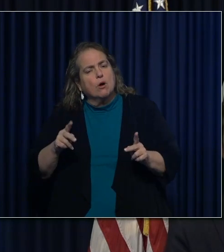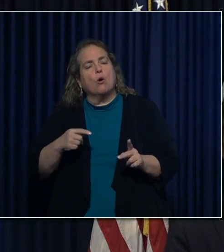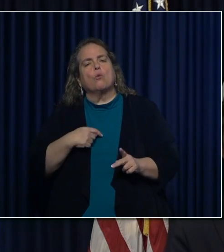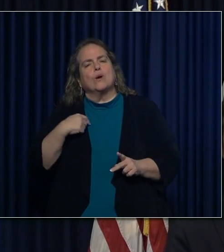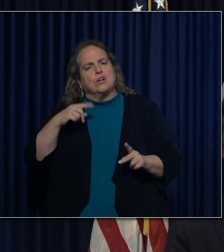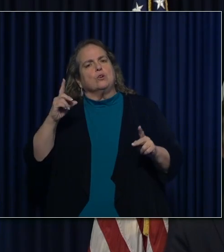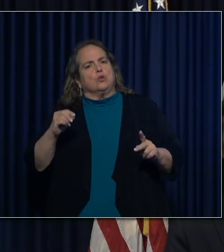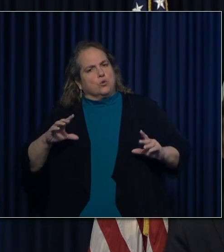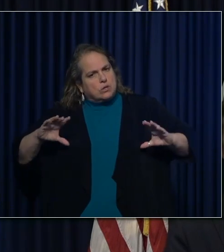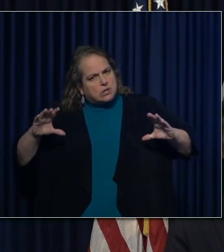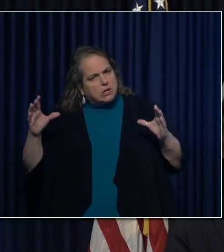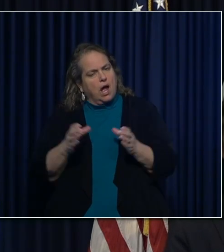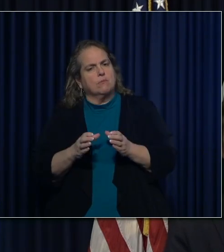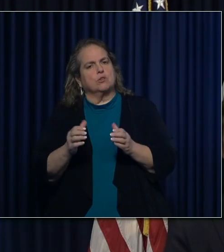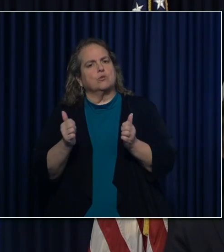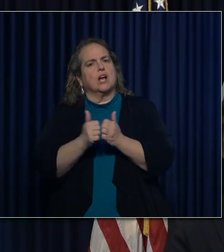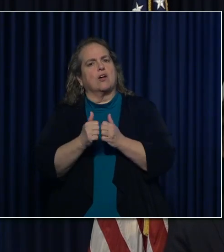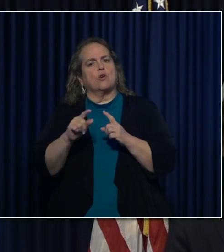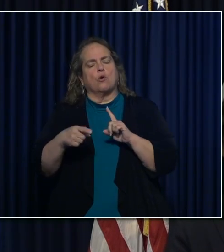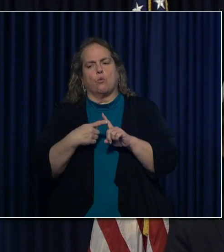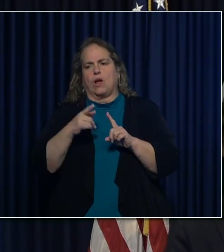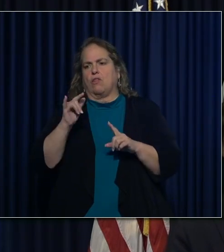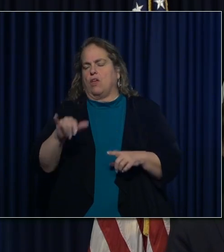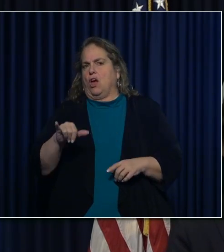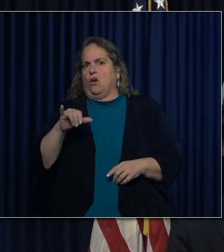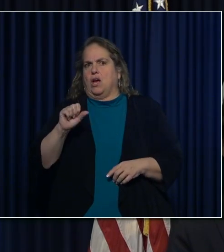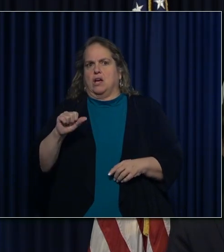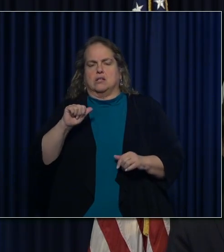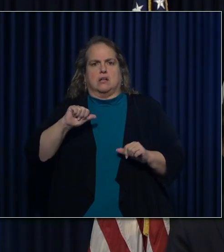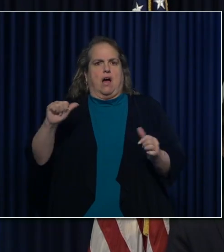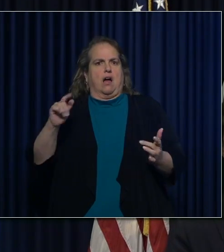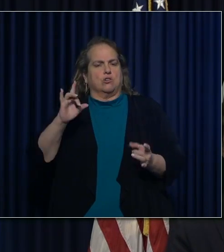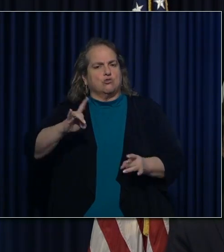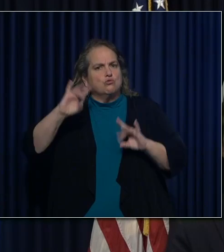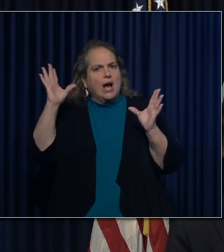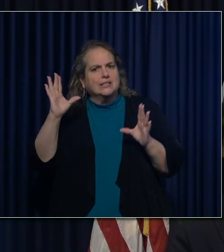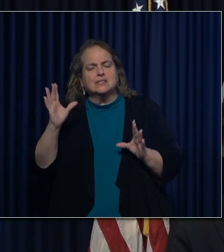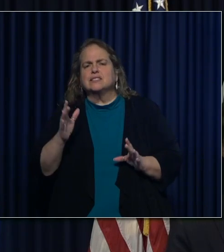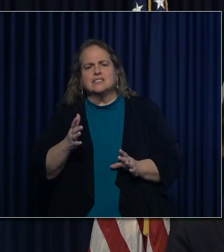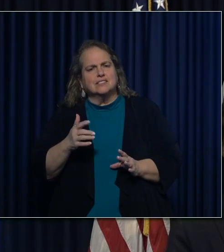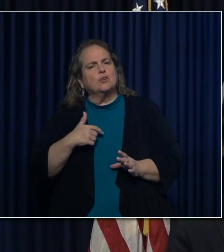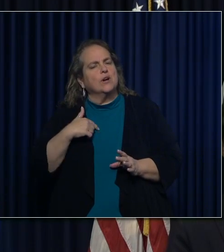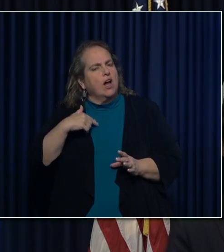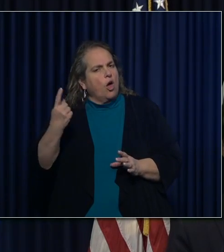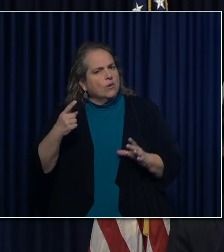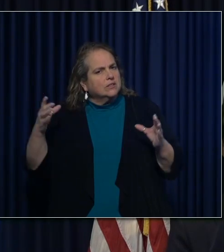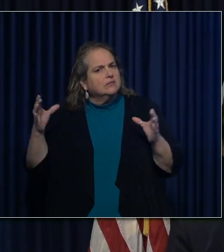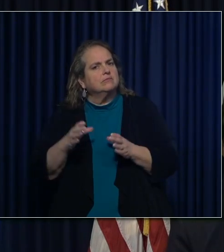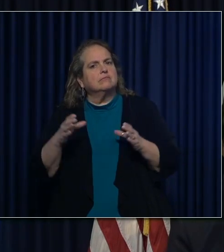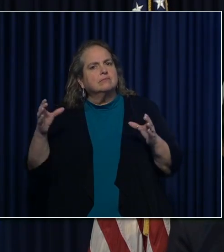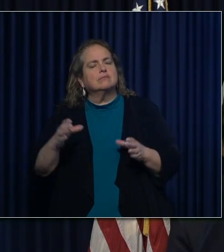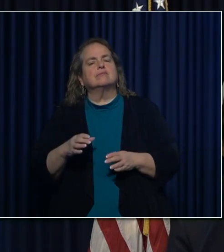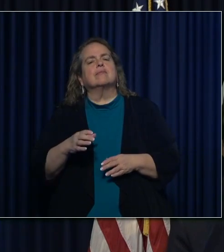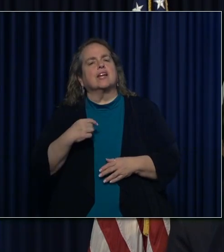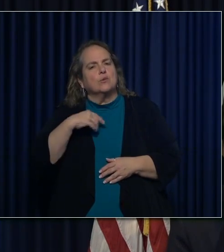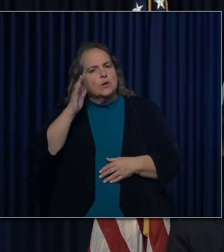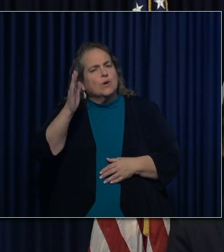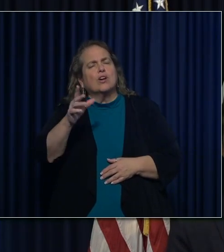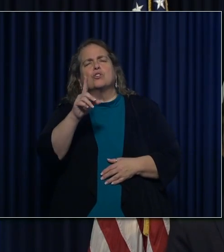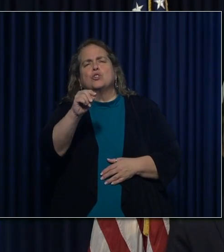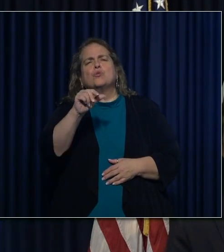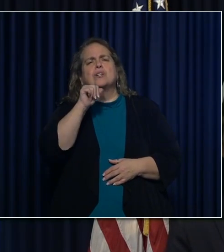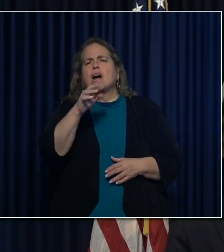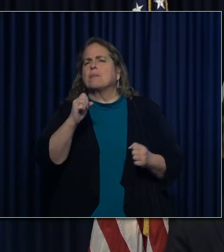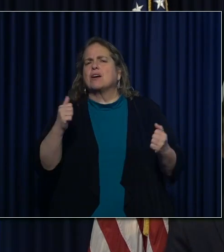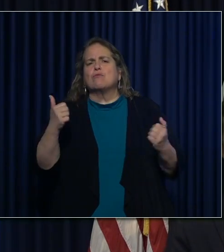together when there is a crisis, as we've seen time and time again, and we will come together for this as well. So do not be afraid,